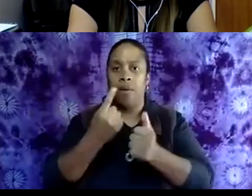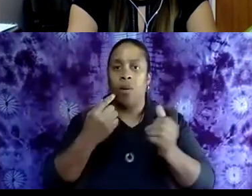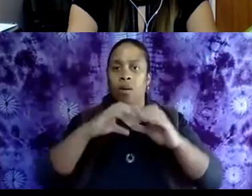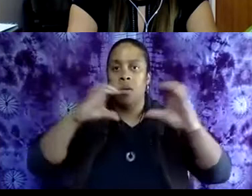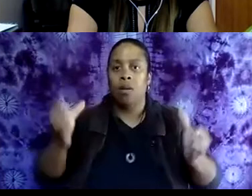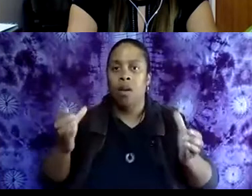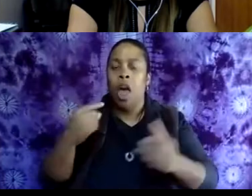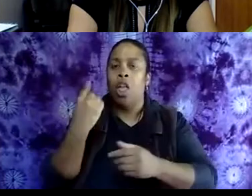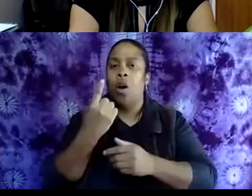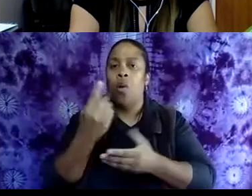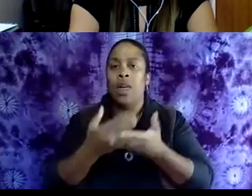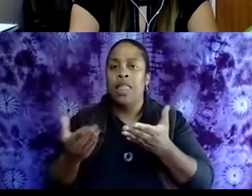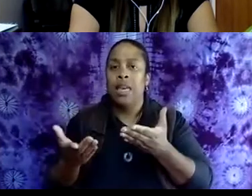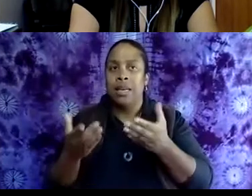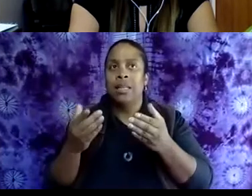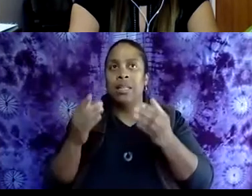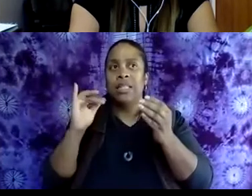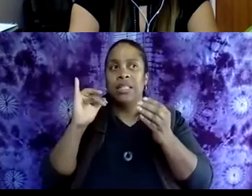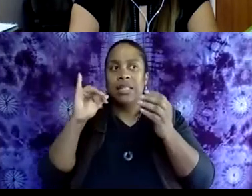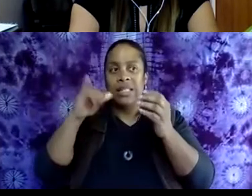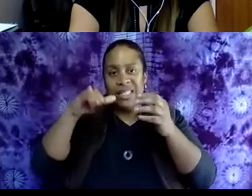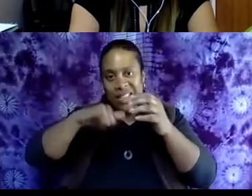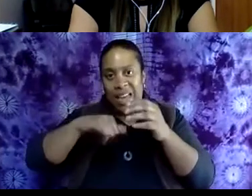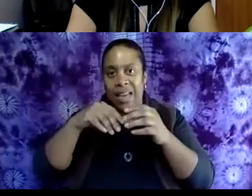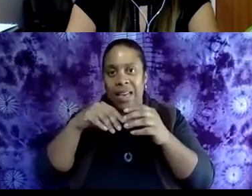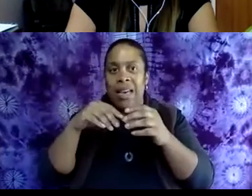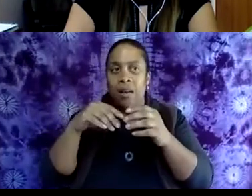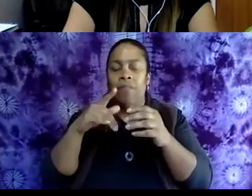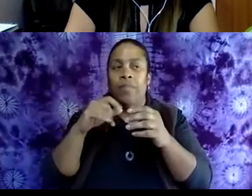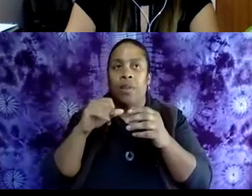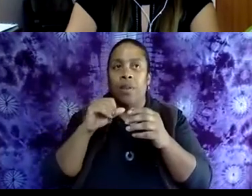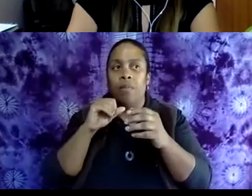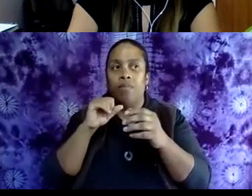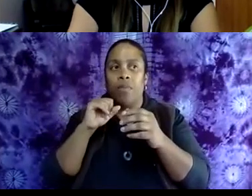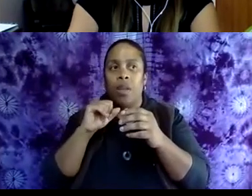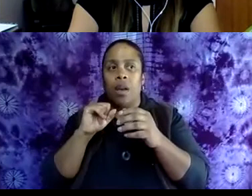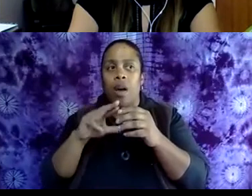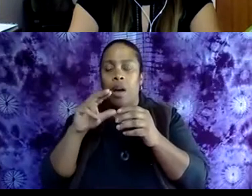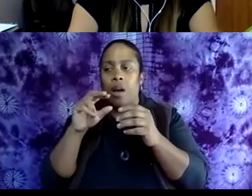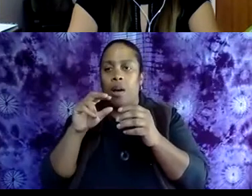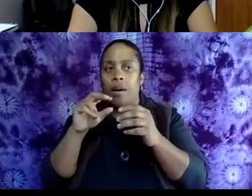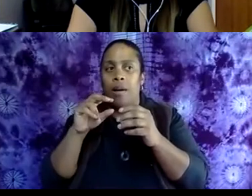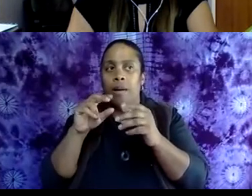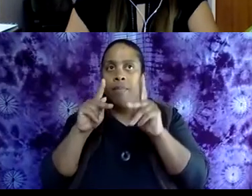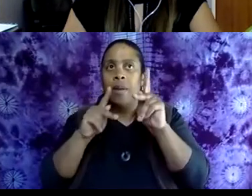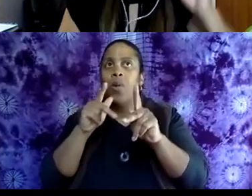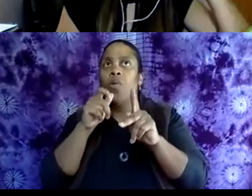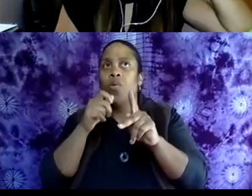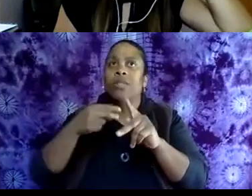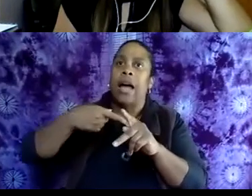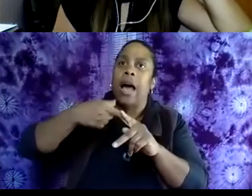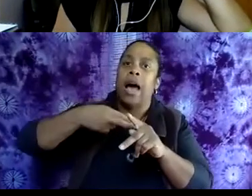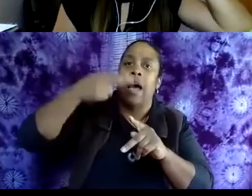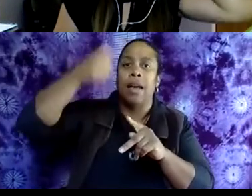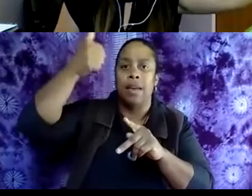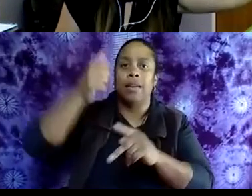within this circle are that which serves our highest good in a recognizable way. And this is so in my name and through my presence and my power, and